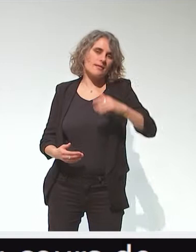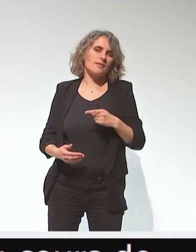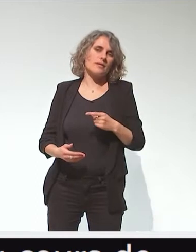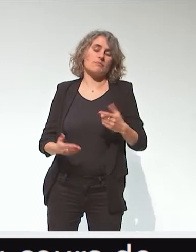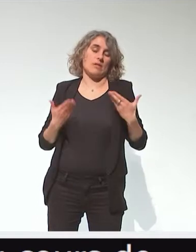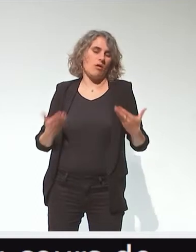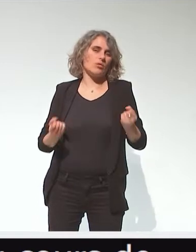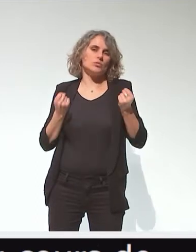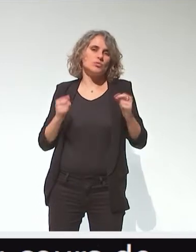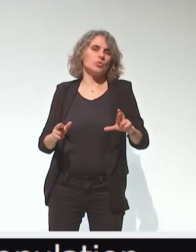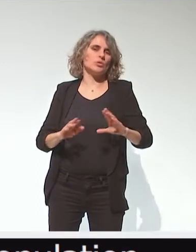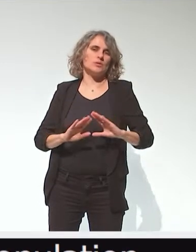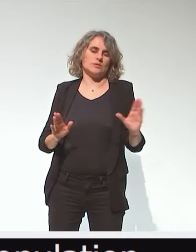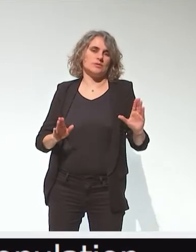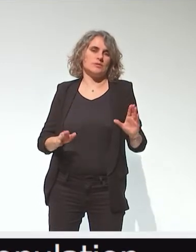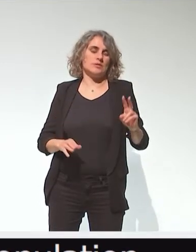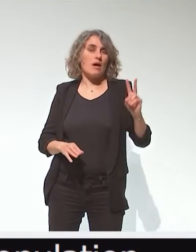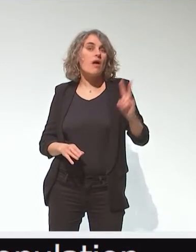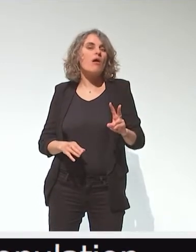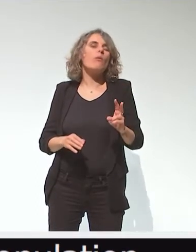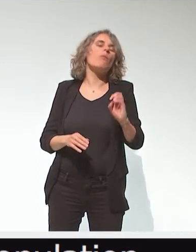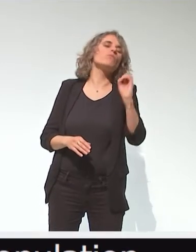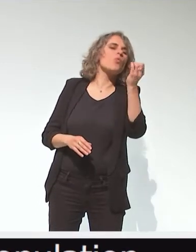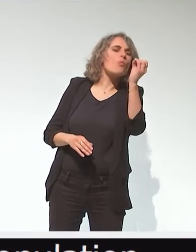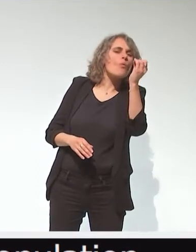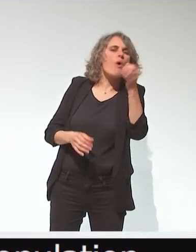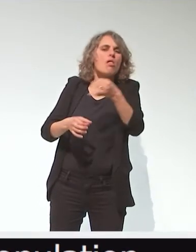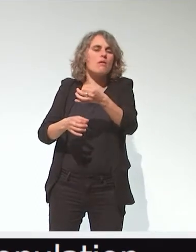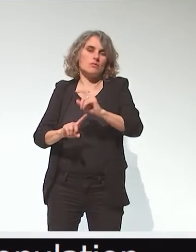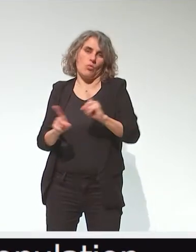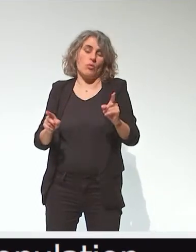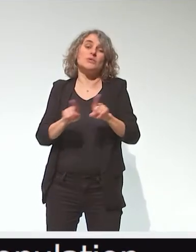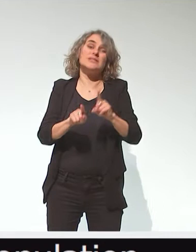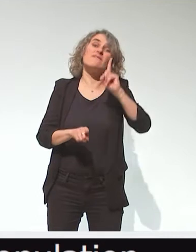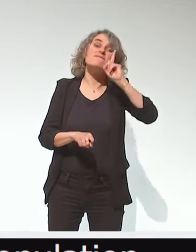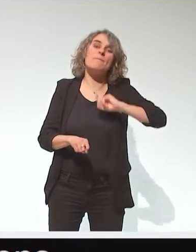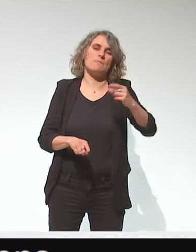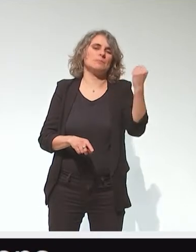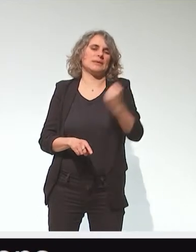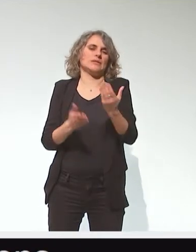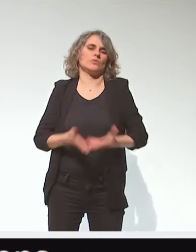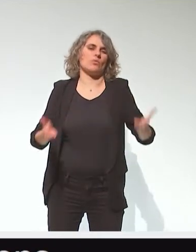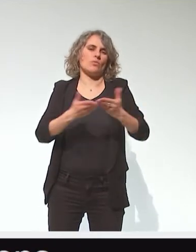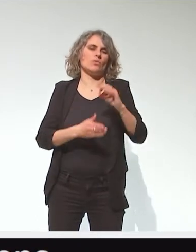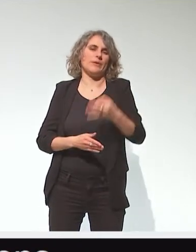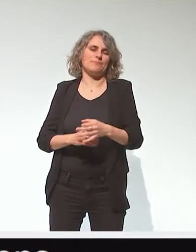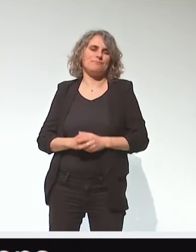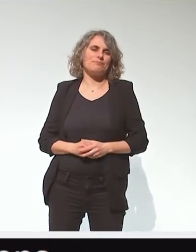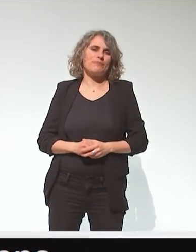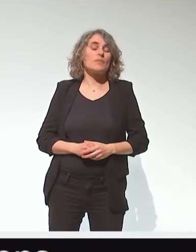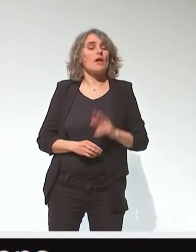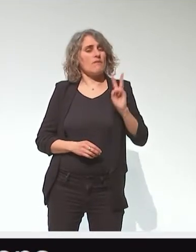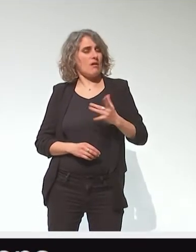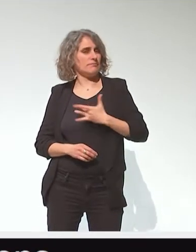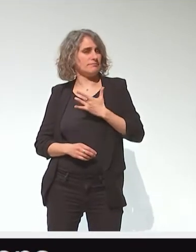anecdotal. The experience is worse for women. Also, interestingly, we have found that the experience of discrimination is more